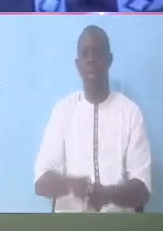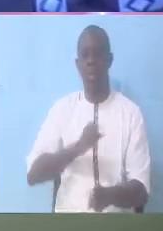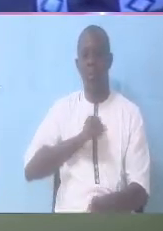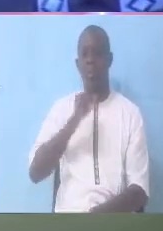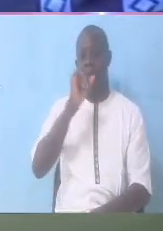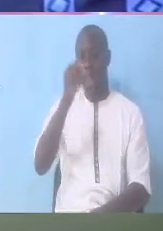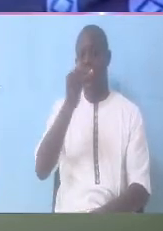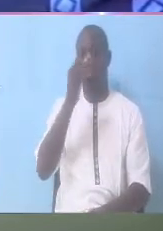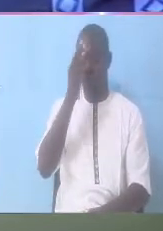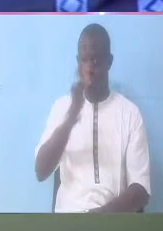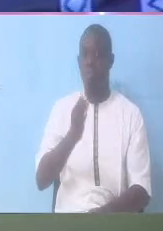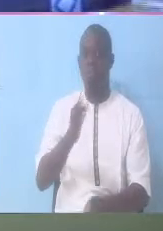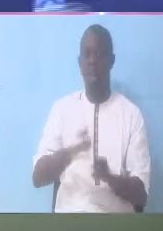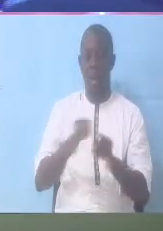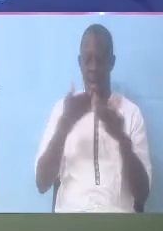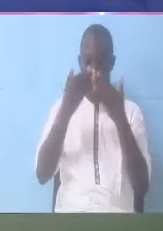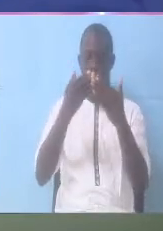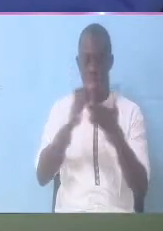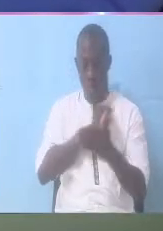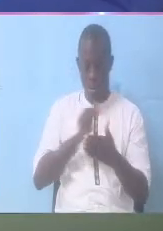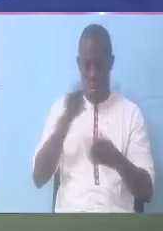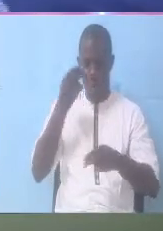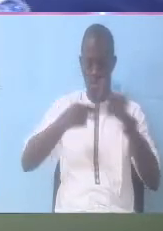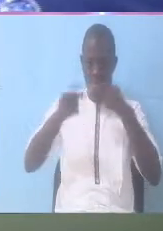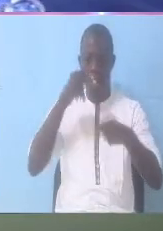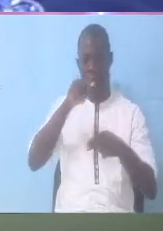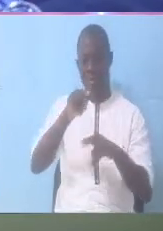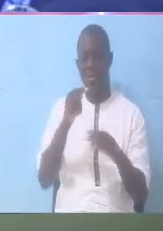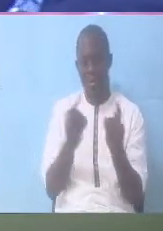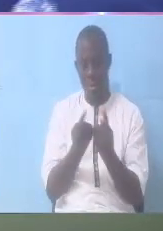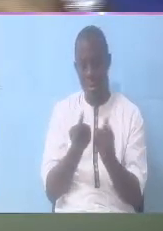Tell us about the story.